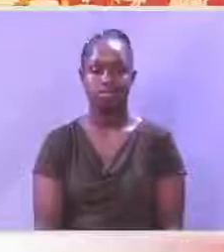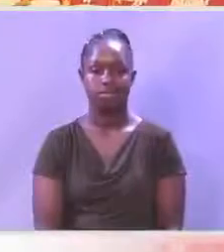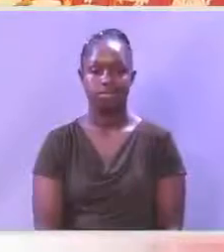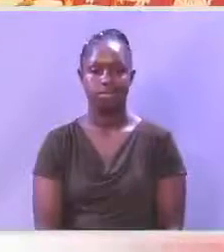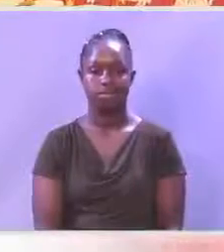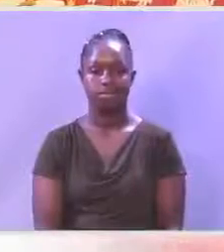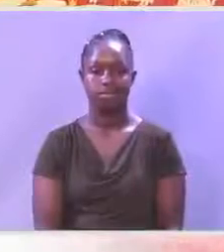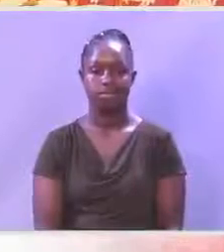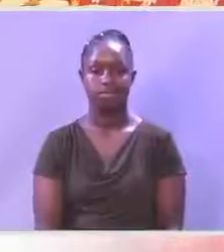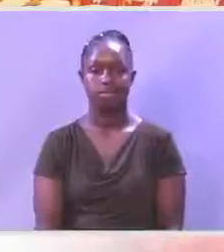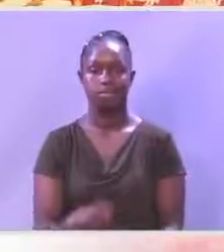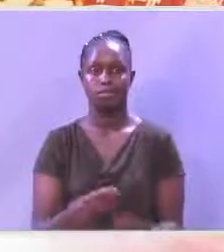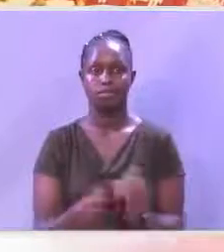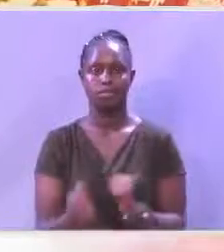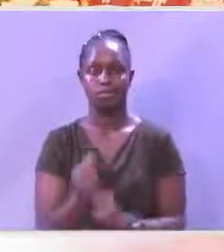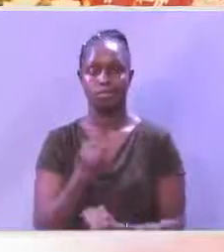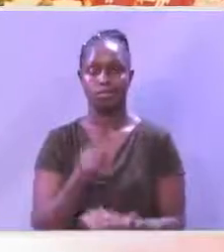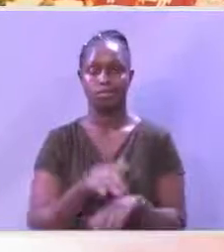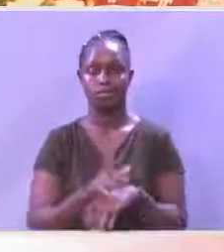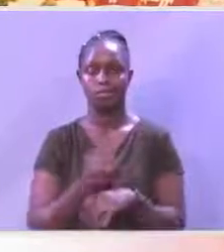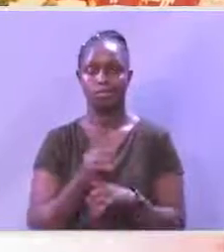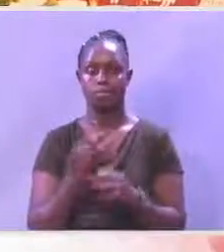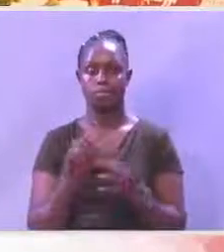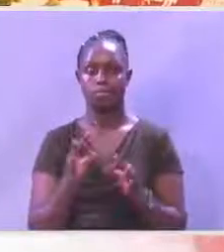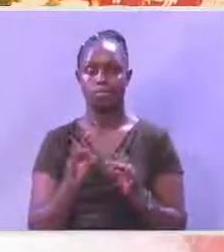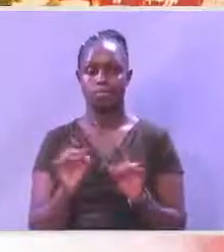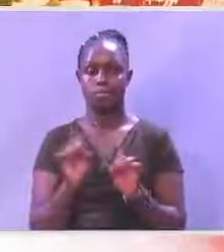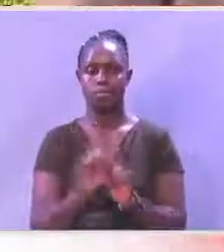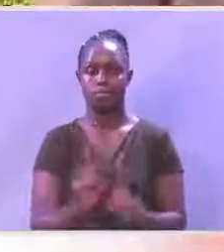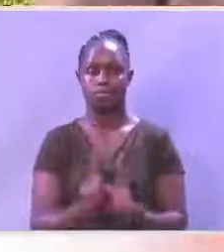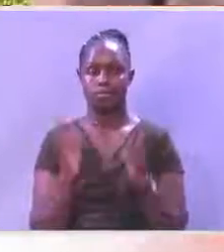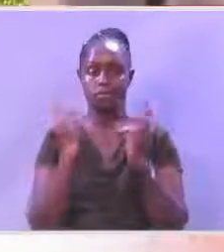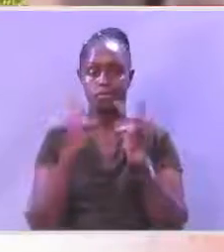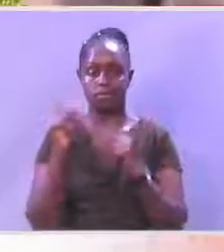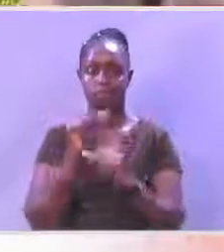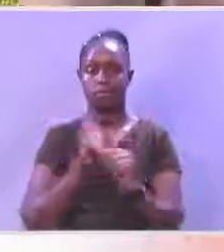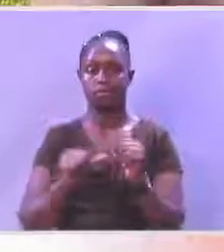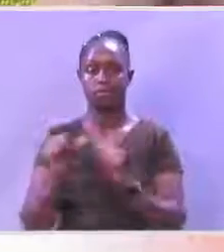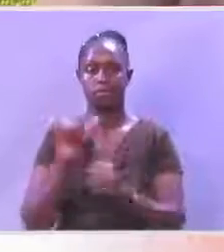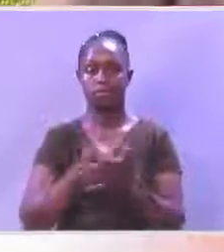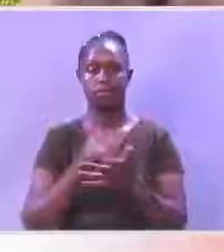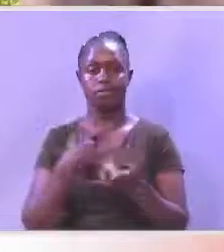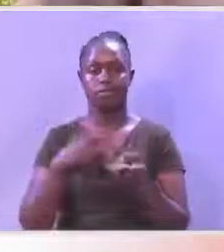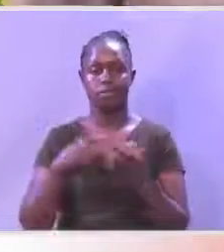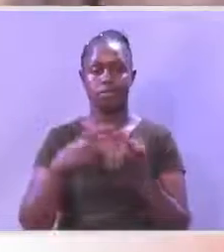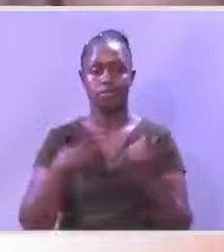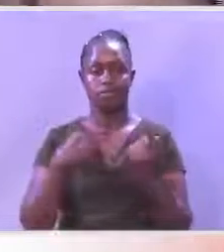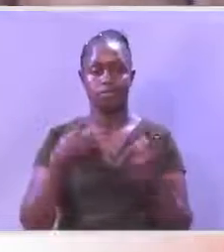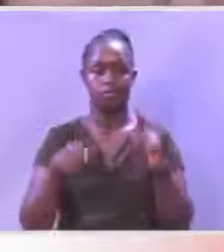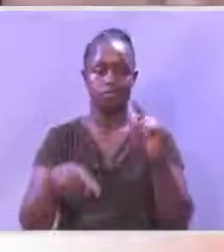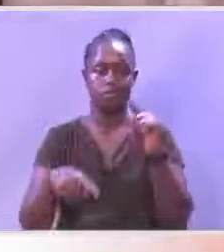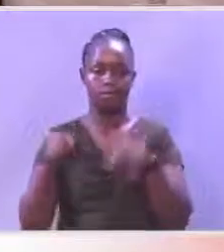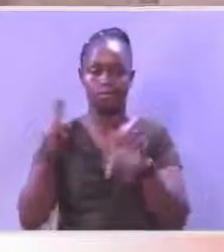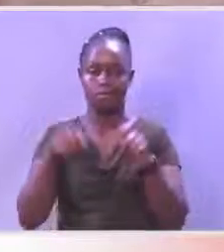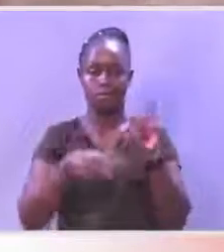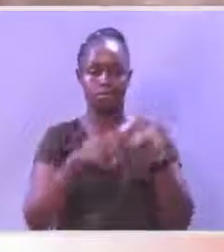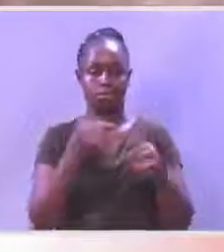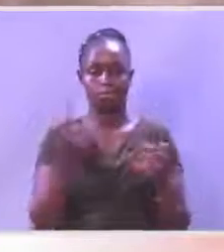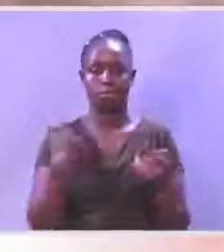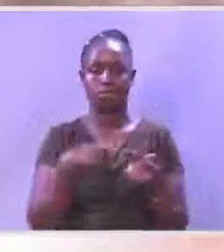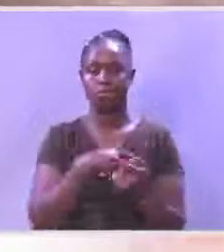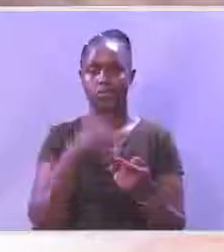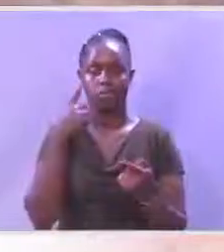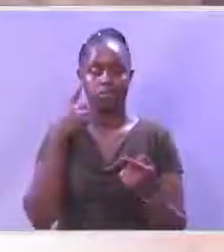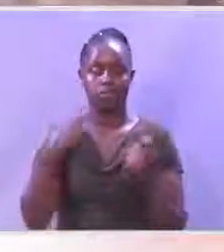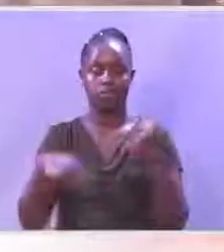Buy one, get one free on very many items, as you can see around. Variety. No any other